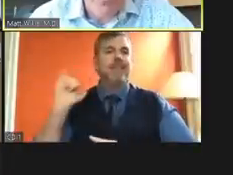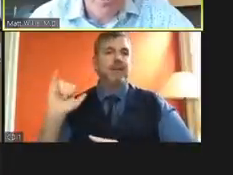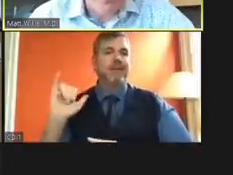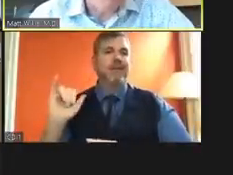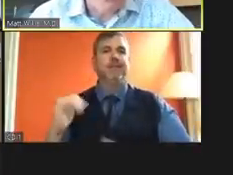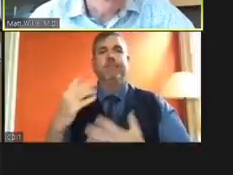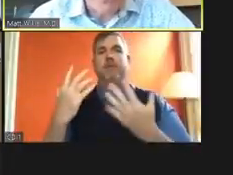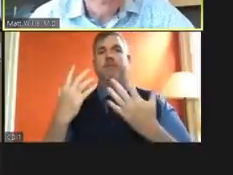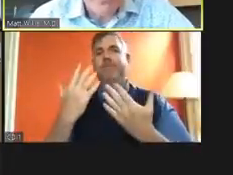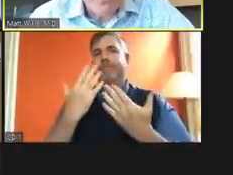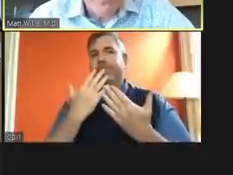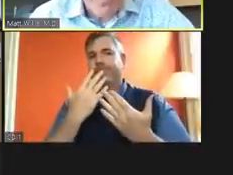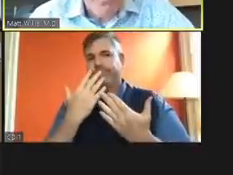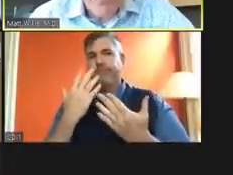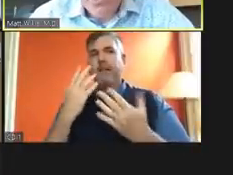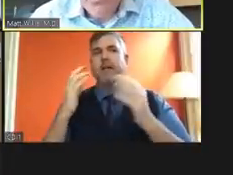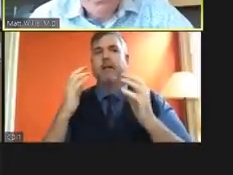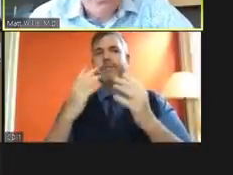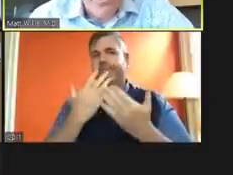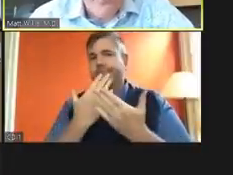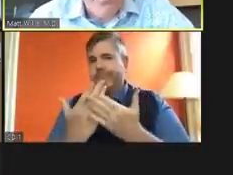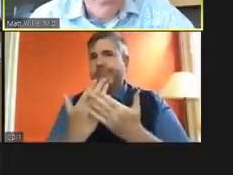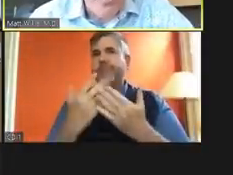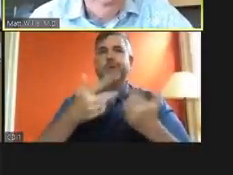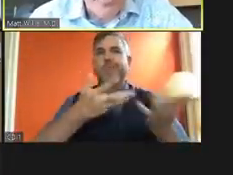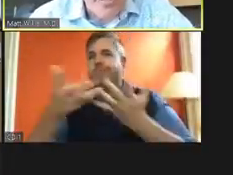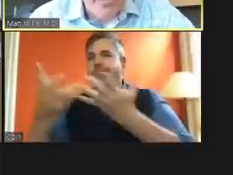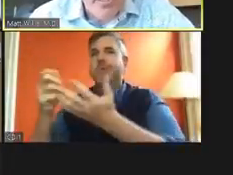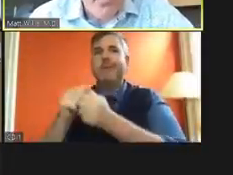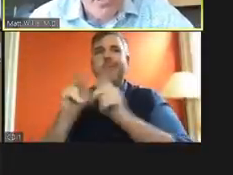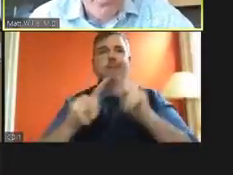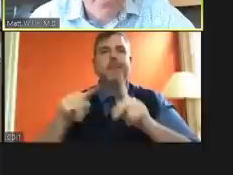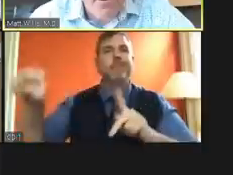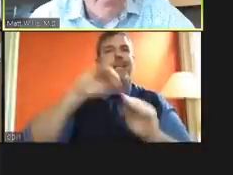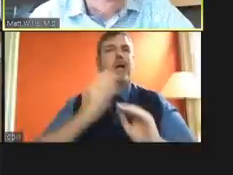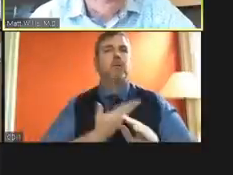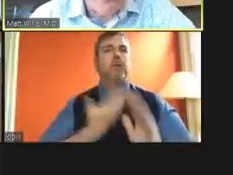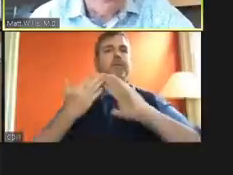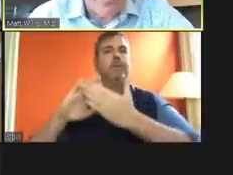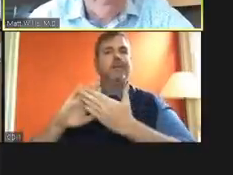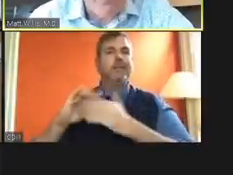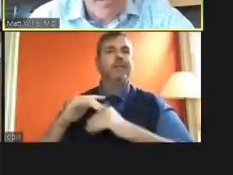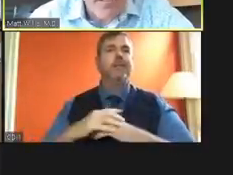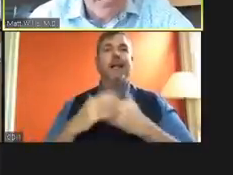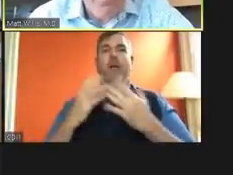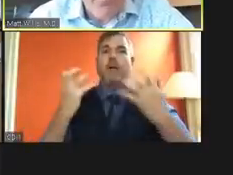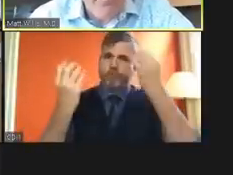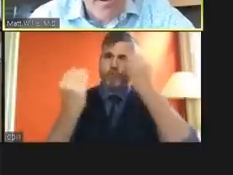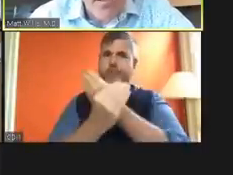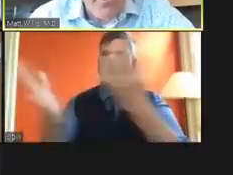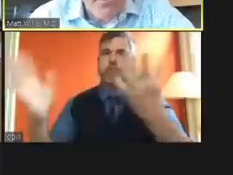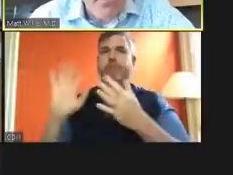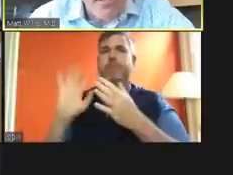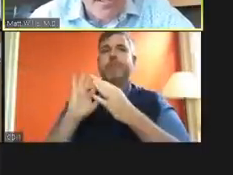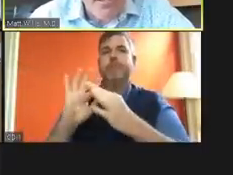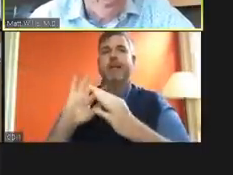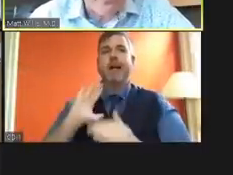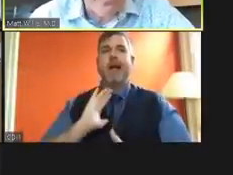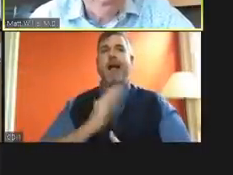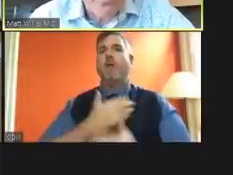community and offer an update and also give you a chance to get to know some of our partners, some of our